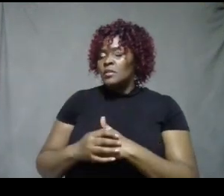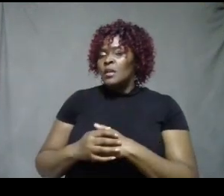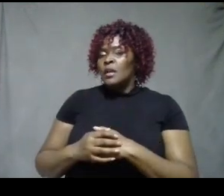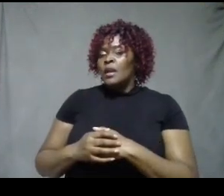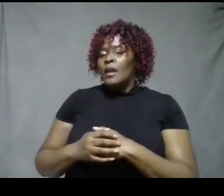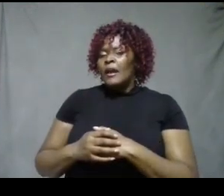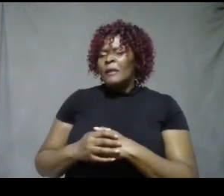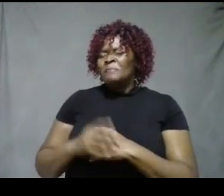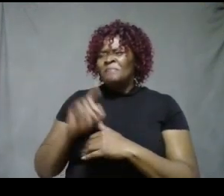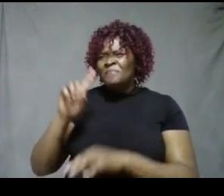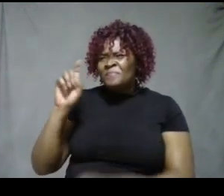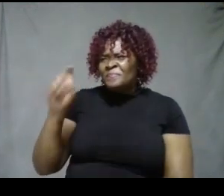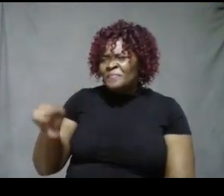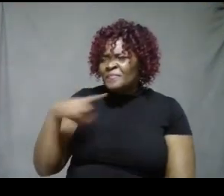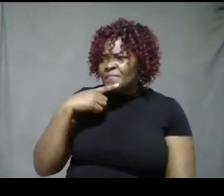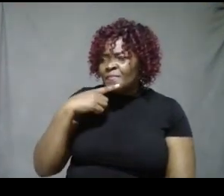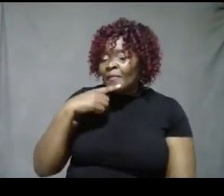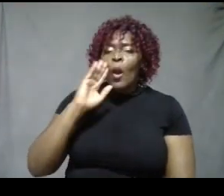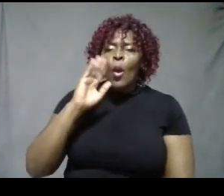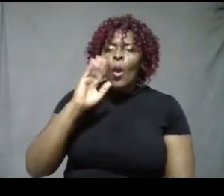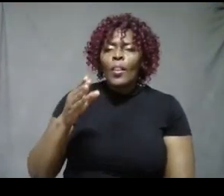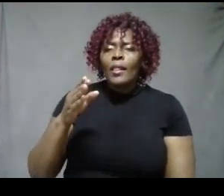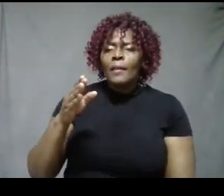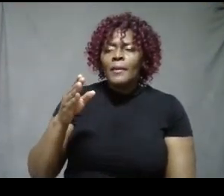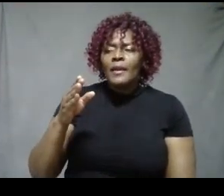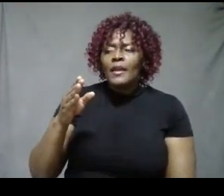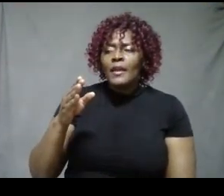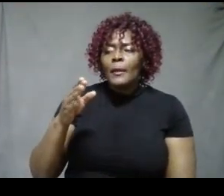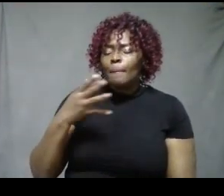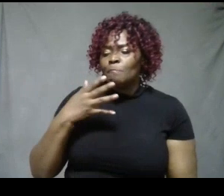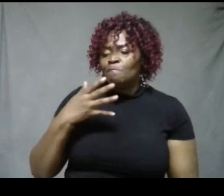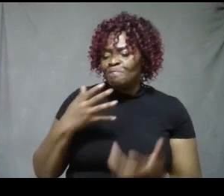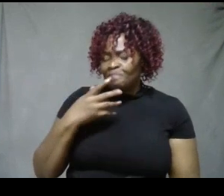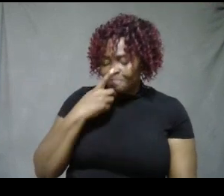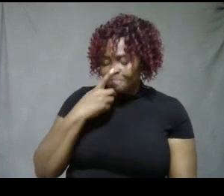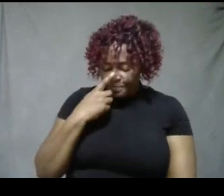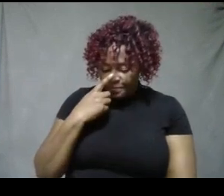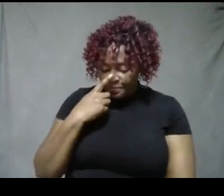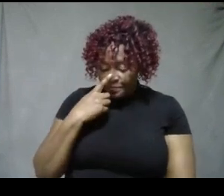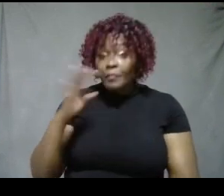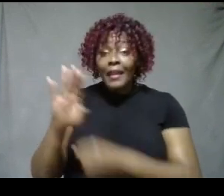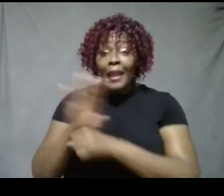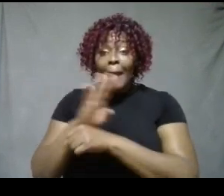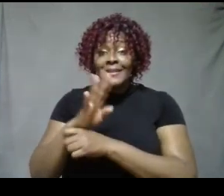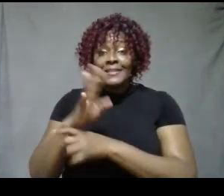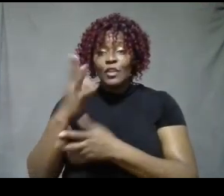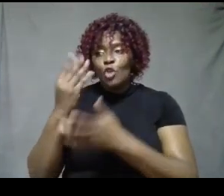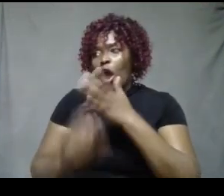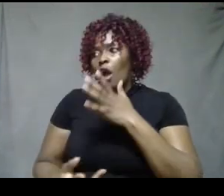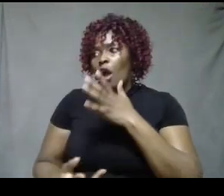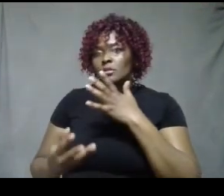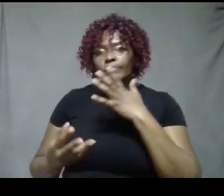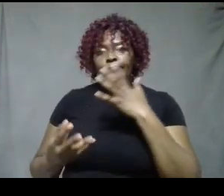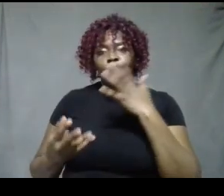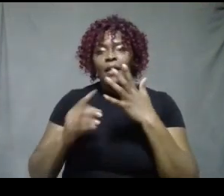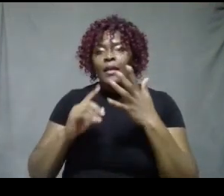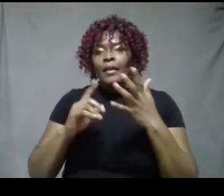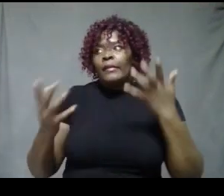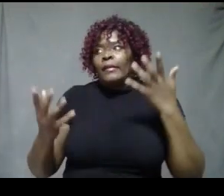I do have a question. Is it going to be, let's say a business owner lost, like actual gross loss